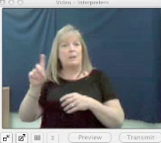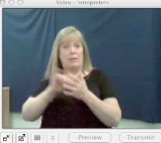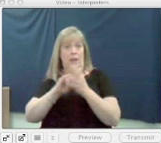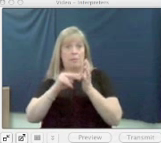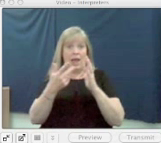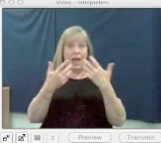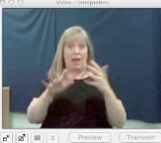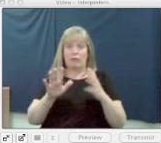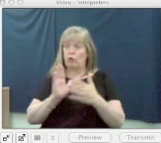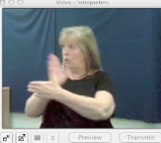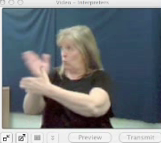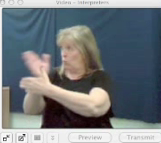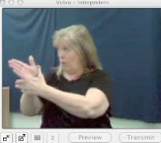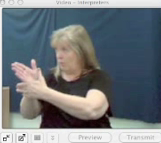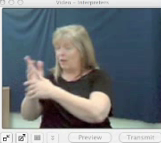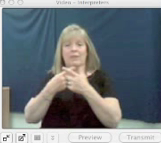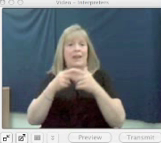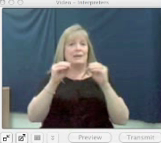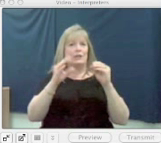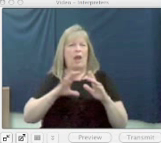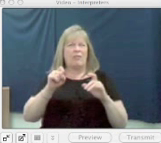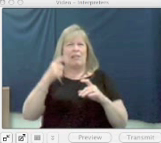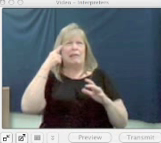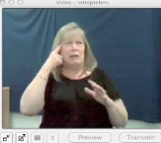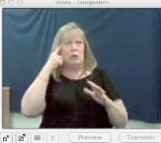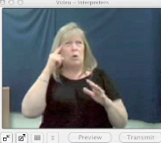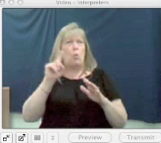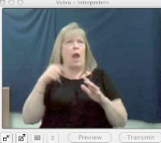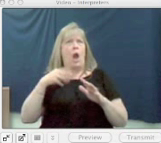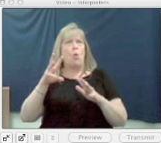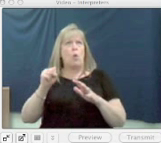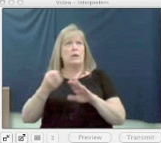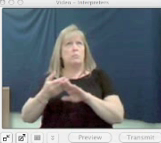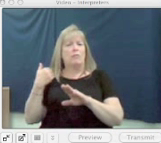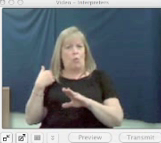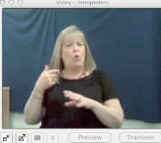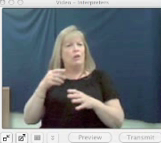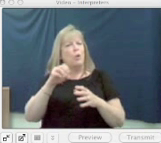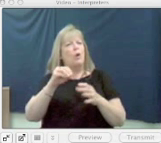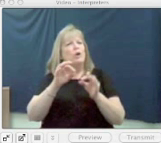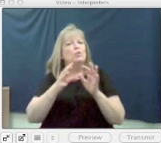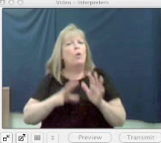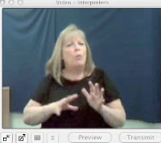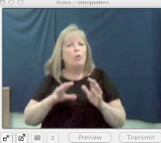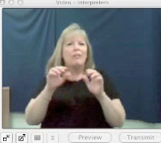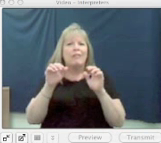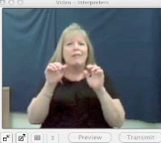interpreters, if you will, cause, or the decisions cause.